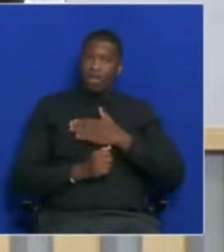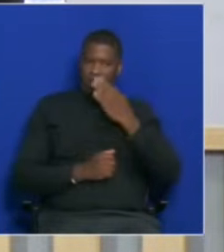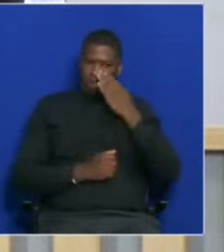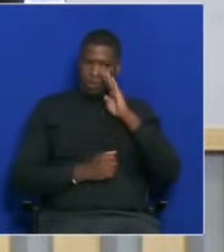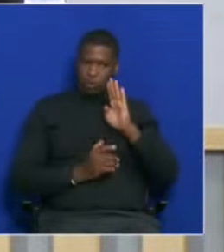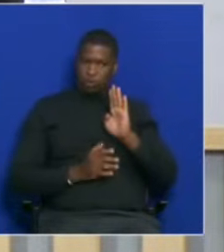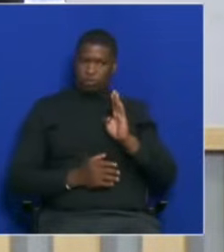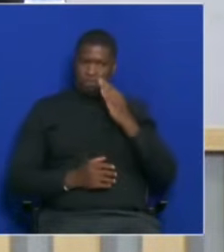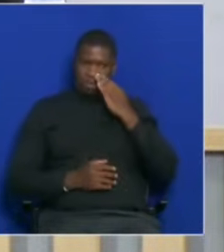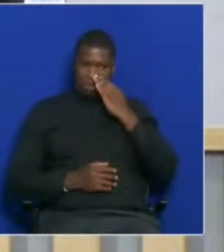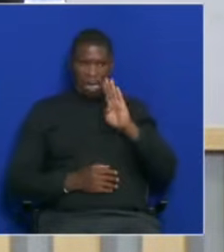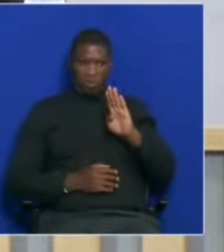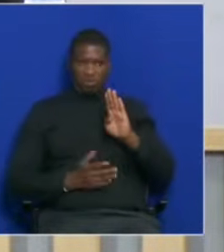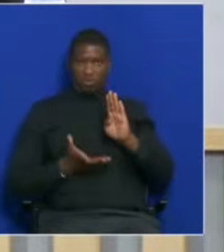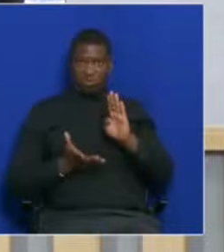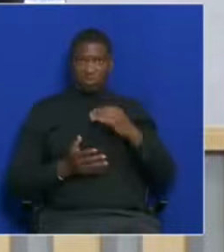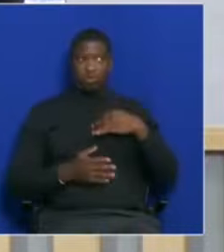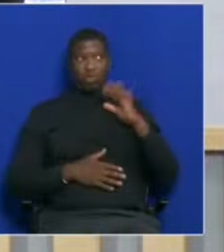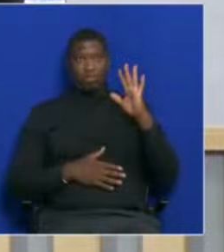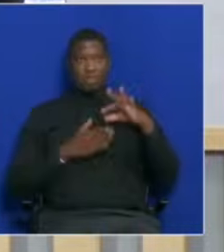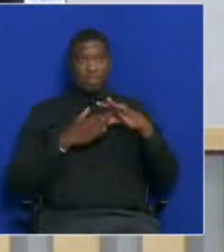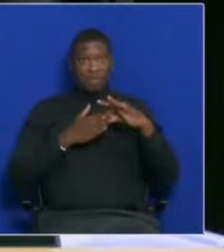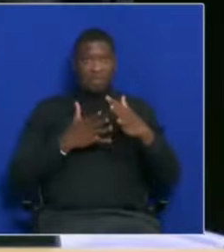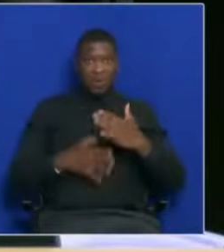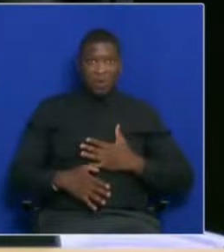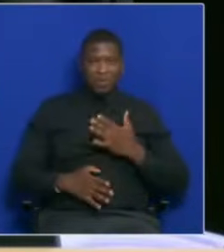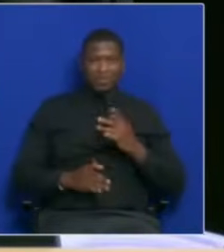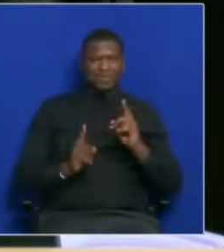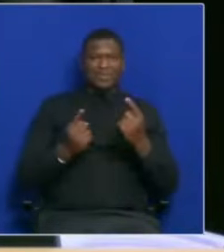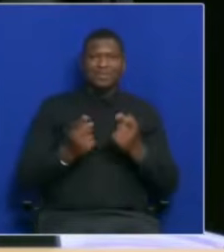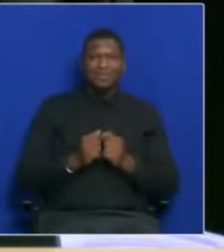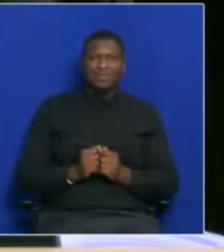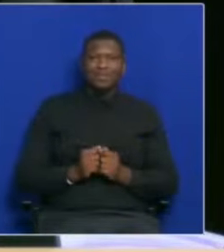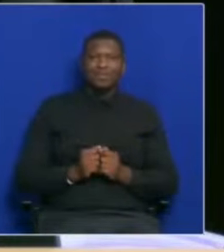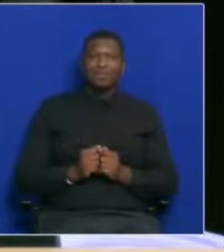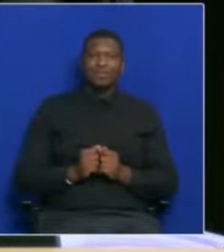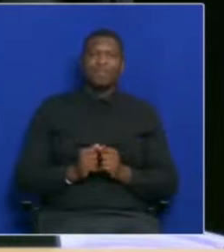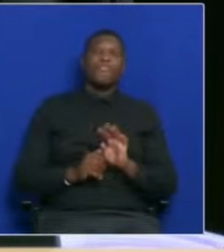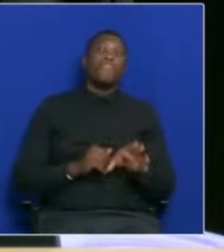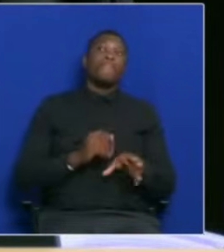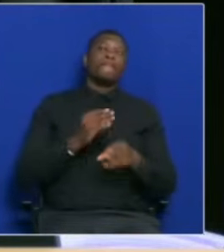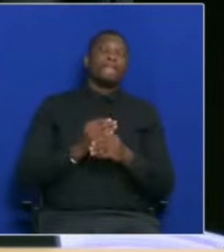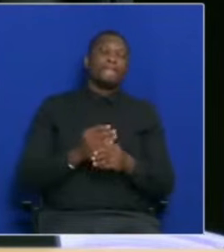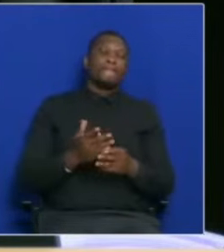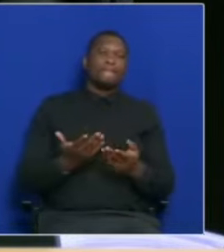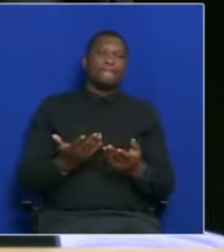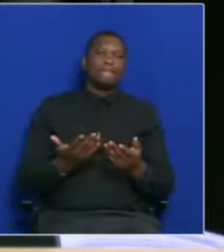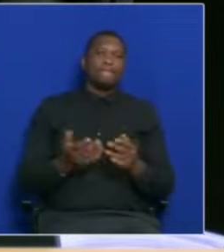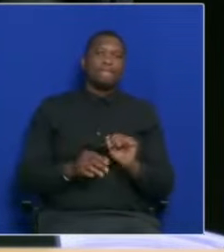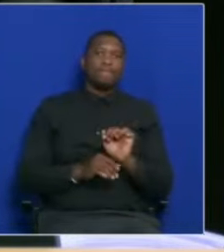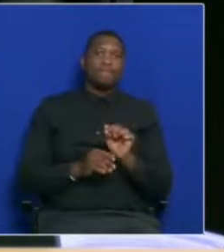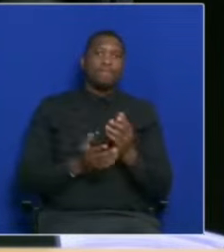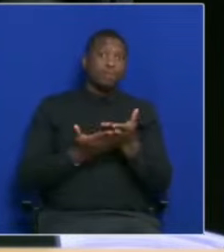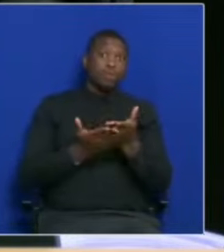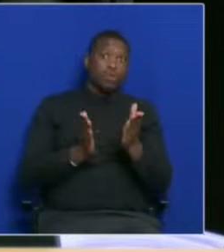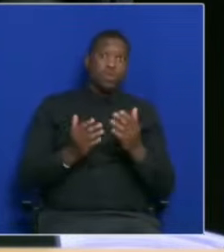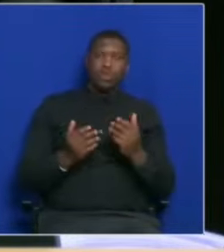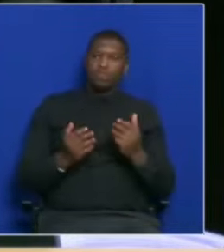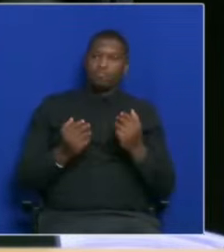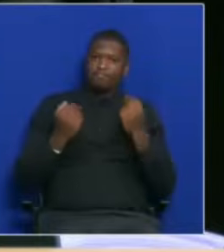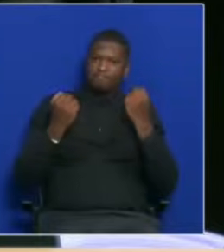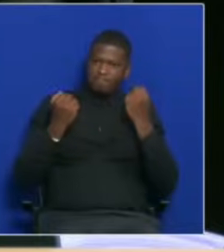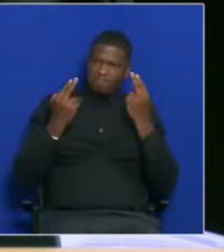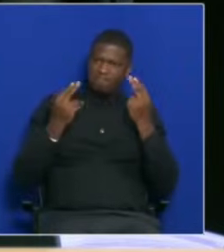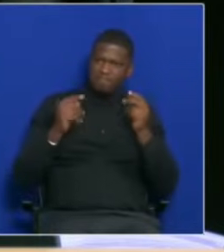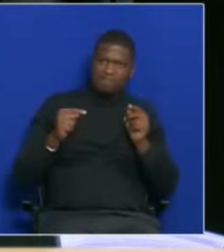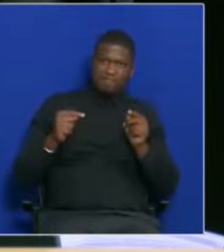your hand to be a leader. In fact, standing up to authority may